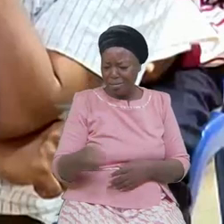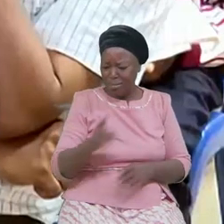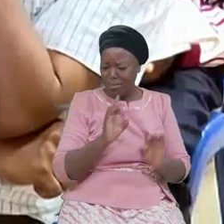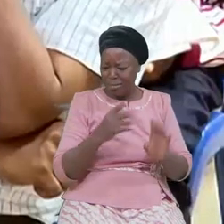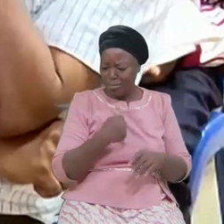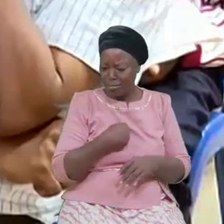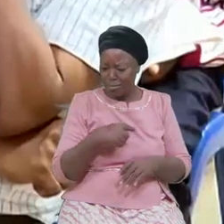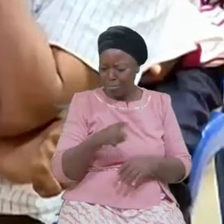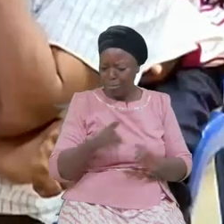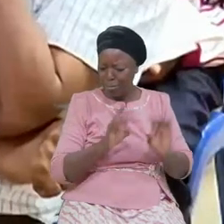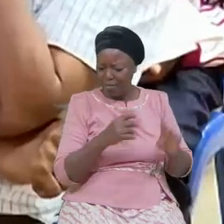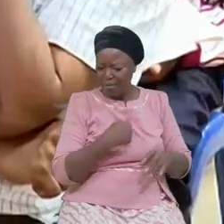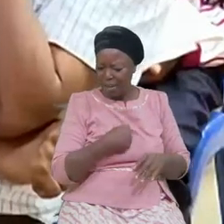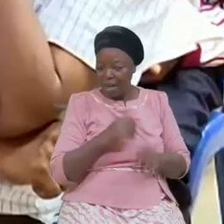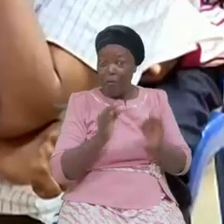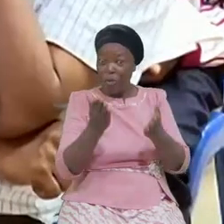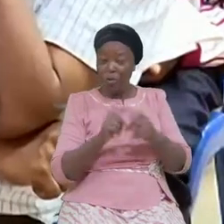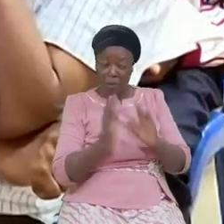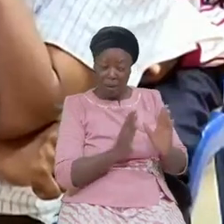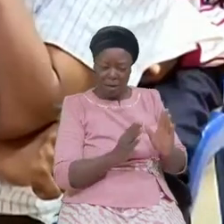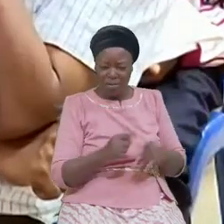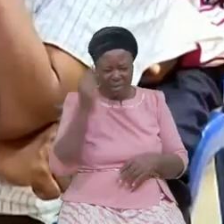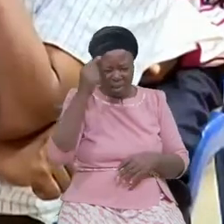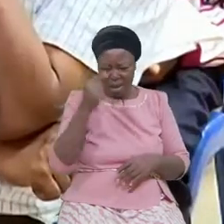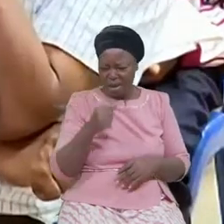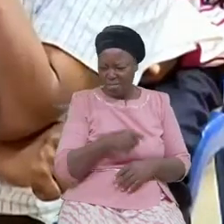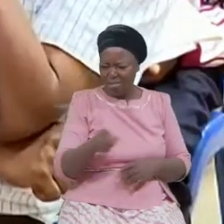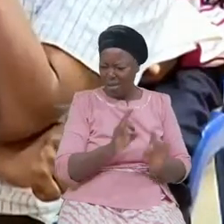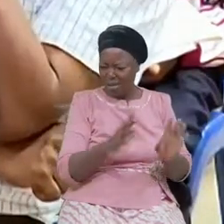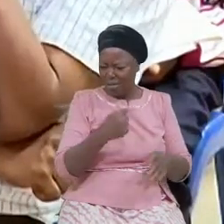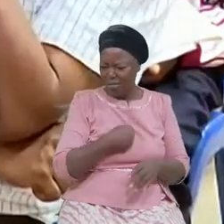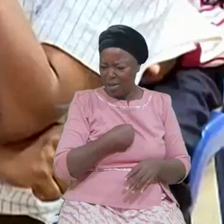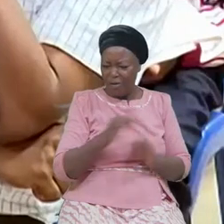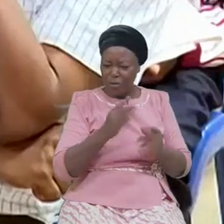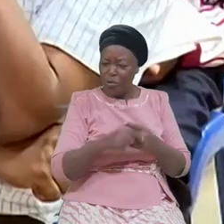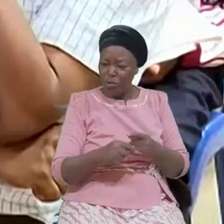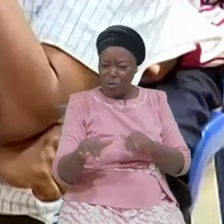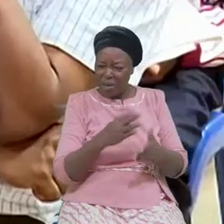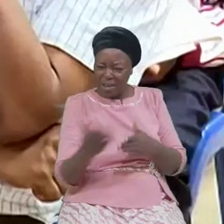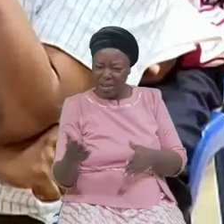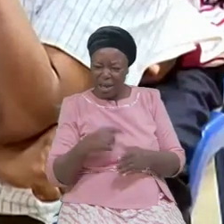to plan, they hate me. If you want to jump, they hate me. If you want to